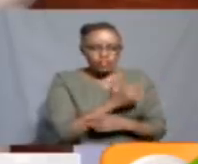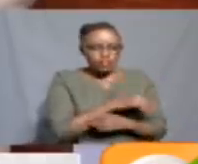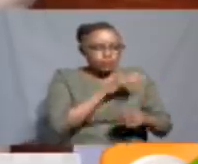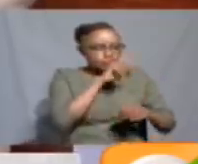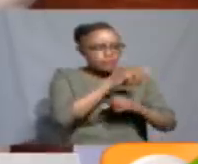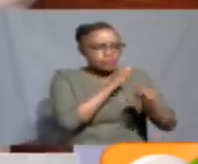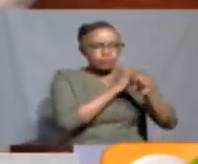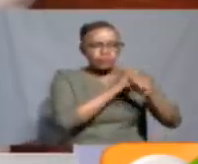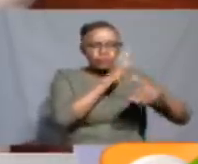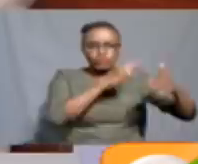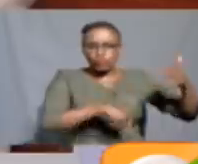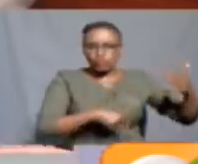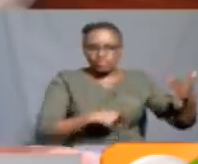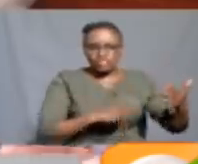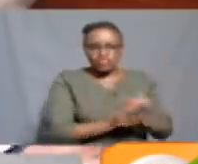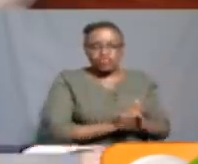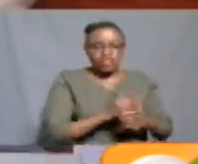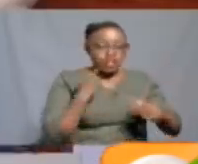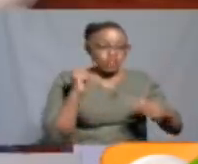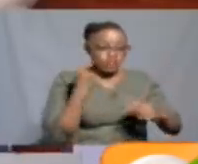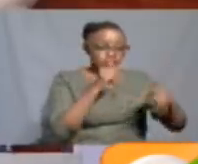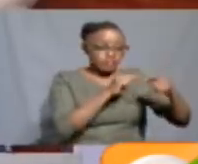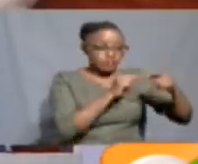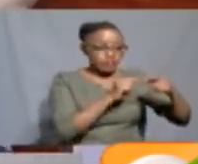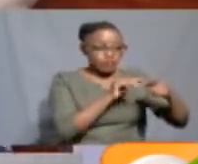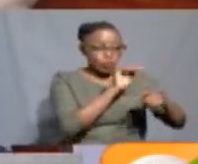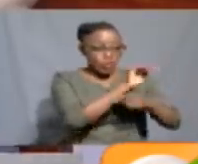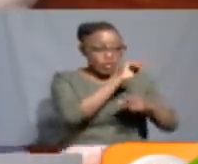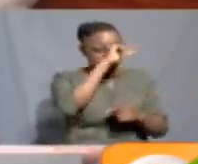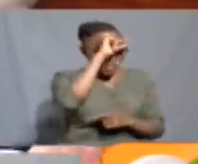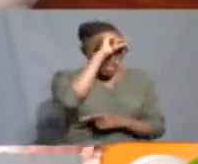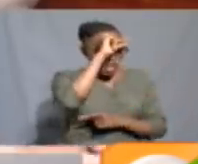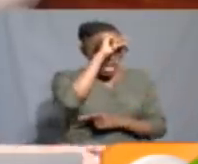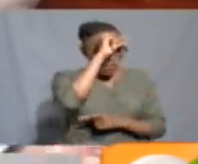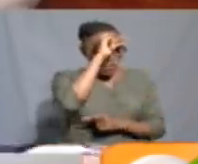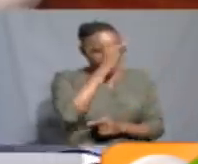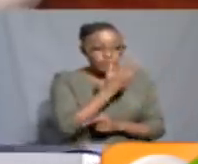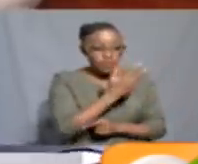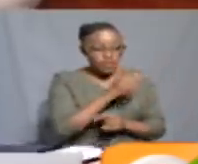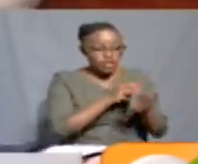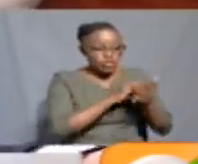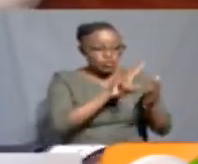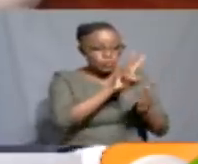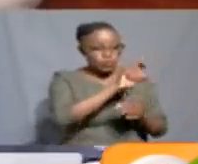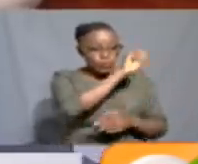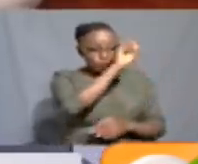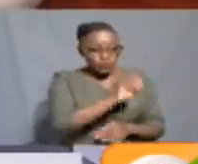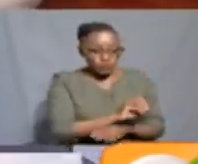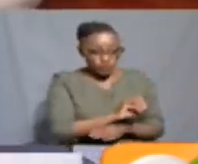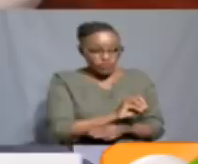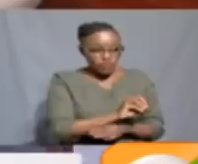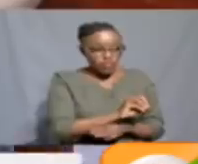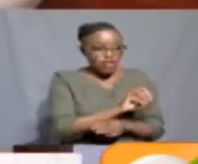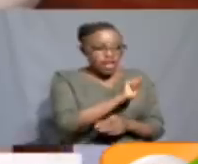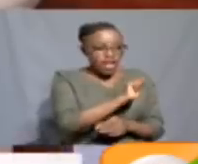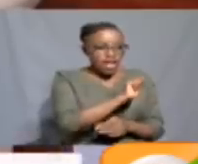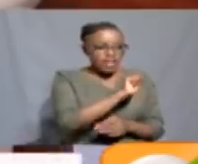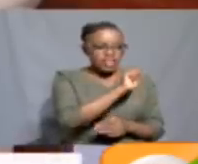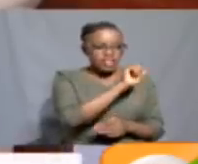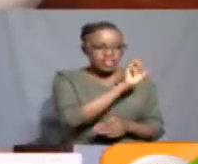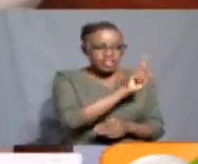doing? The first thing we're asking the government, drop that 2% of IDF.